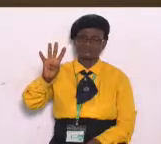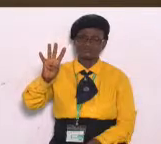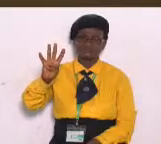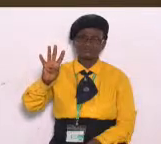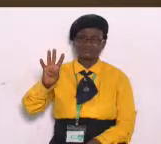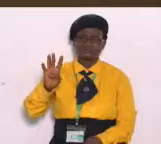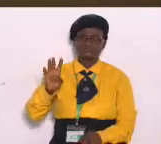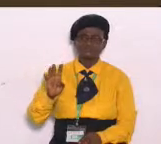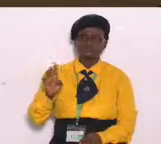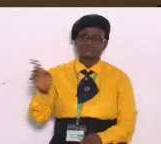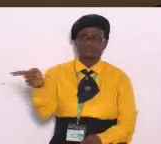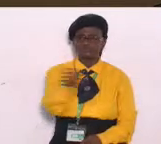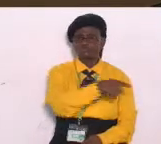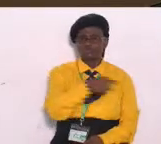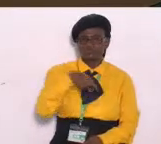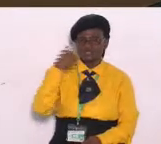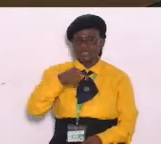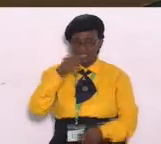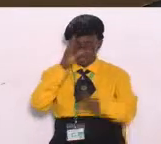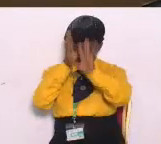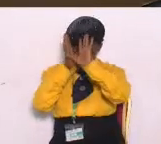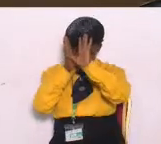You say, Daddy,